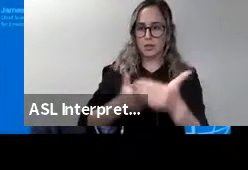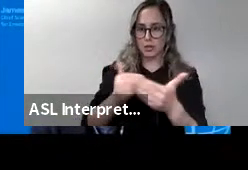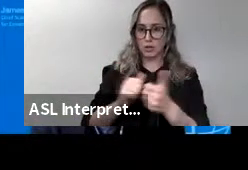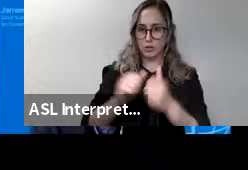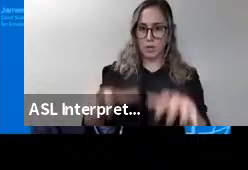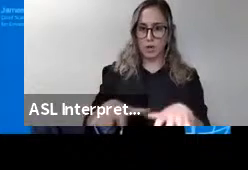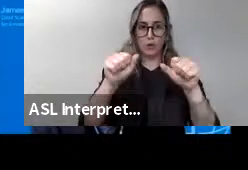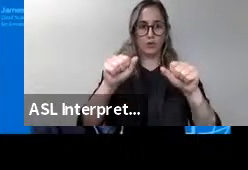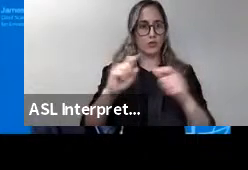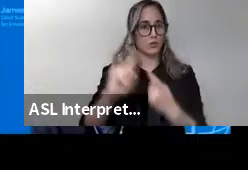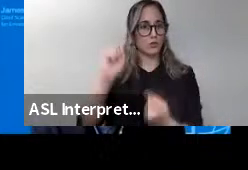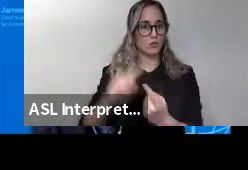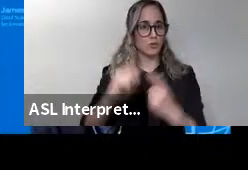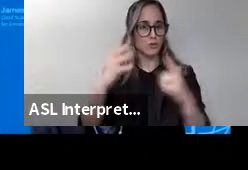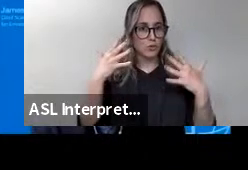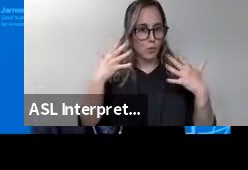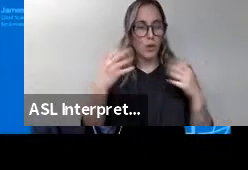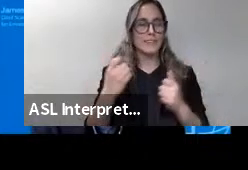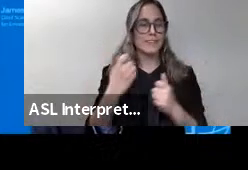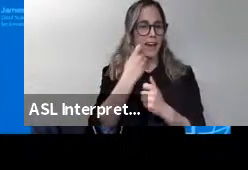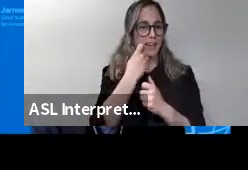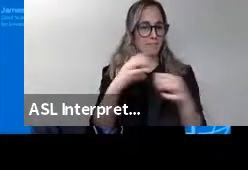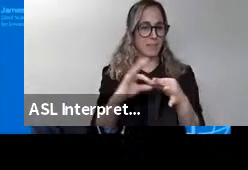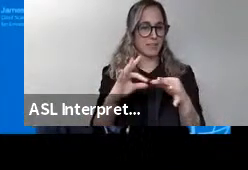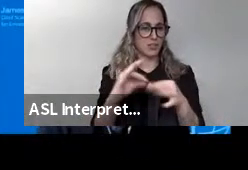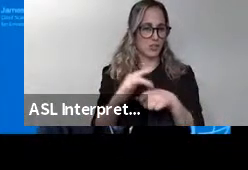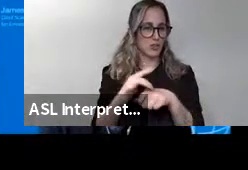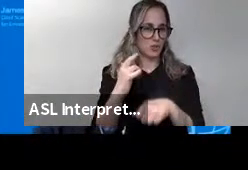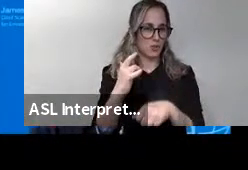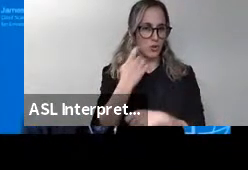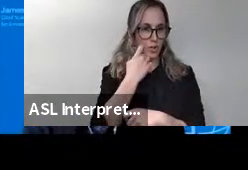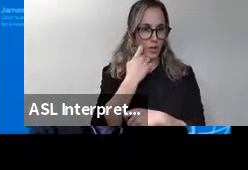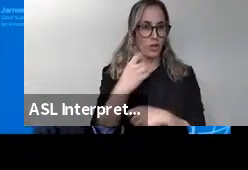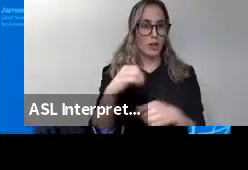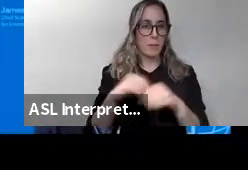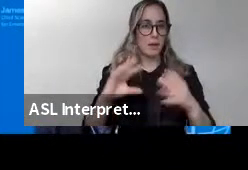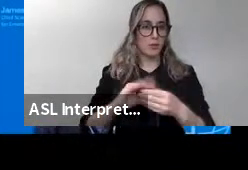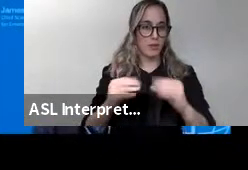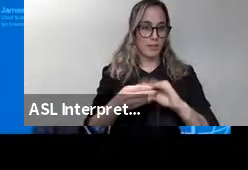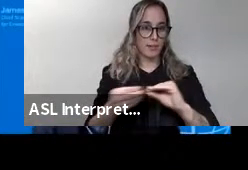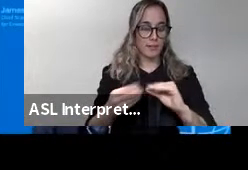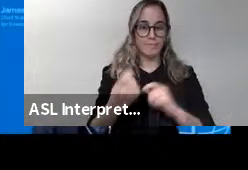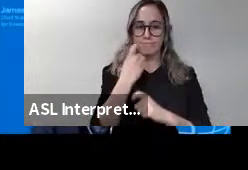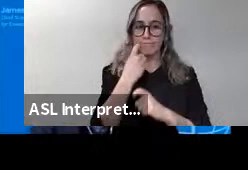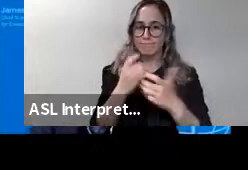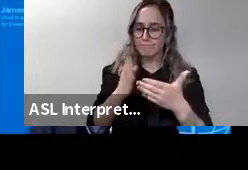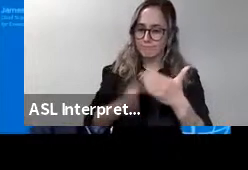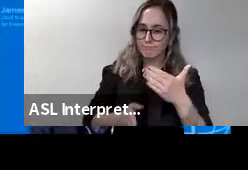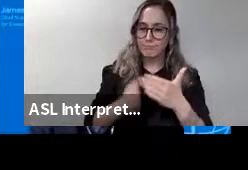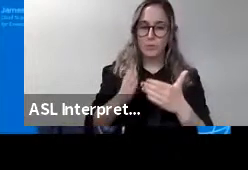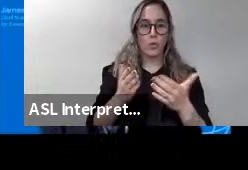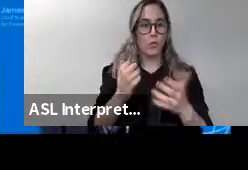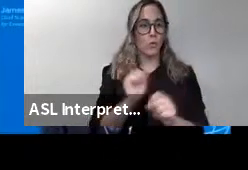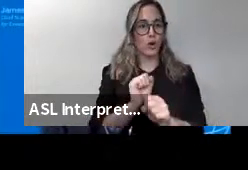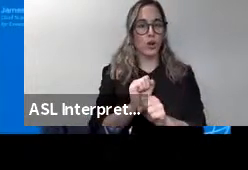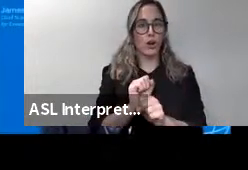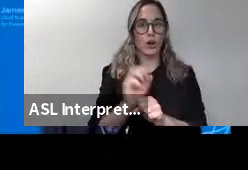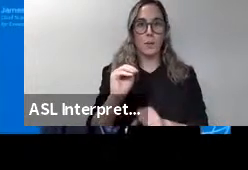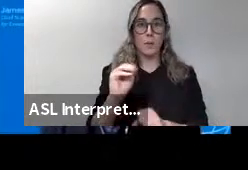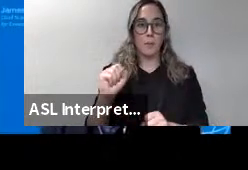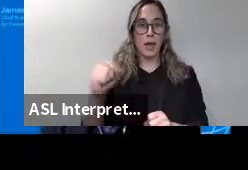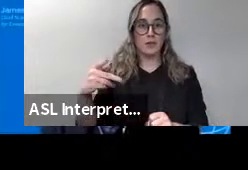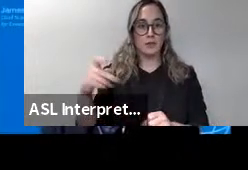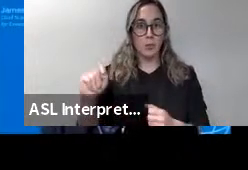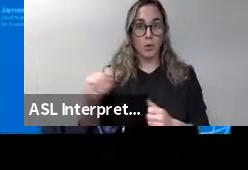to some of this earlier in my briefing. And some of the recently completed work out of that Massport MIT